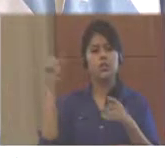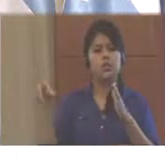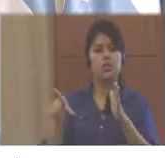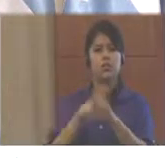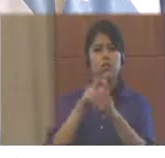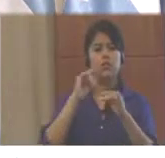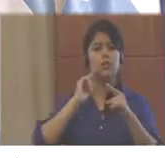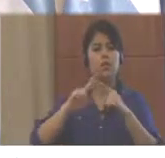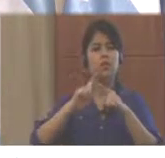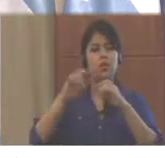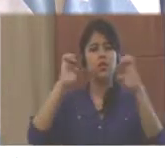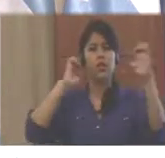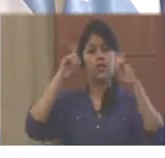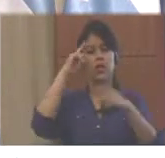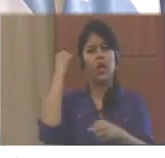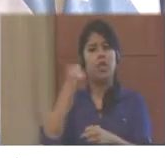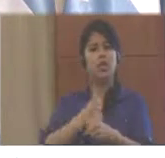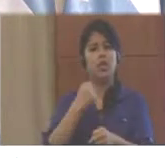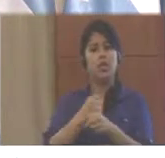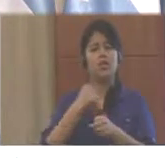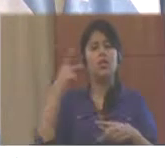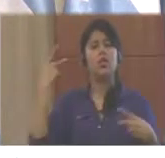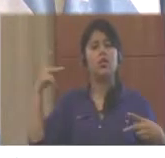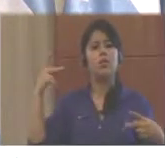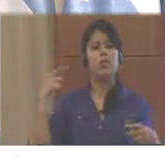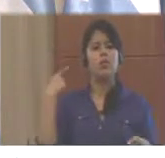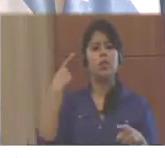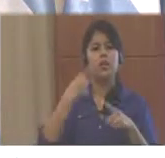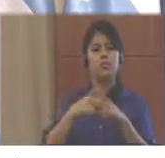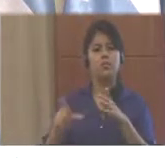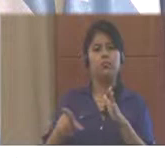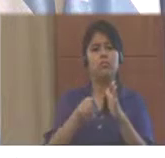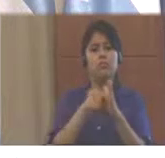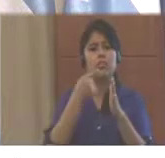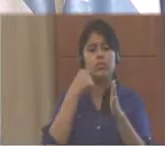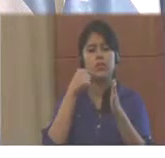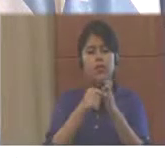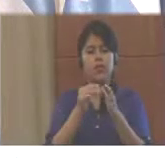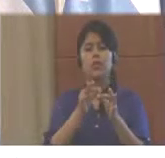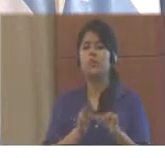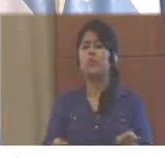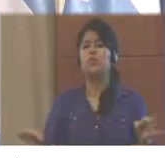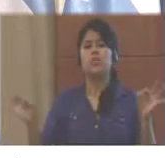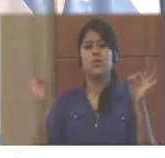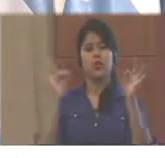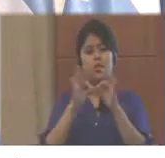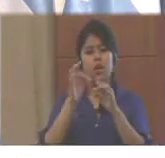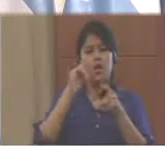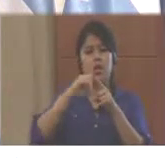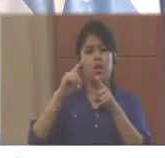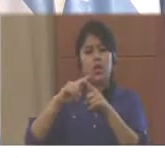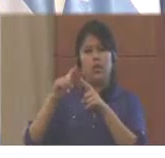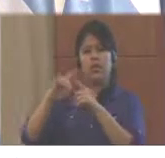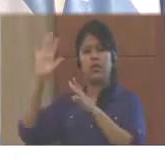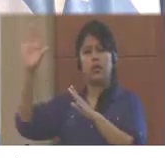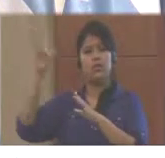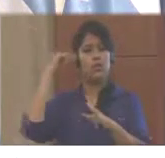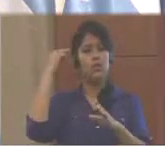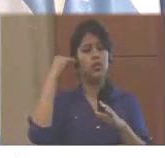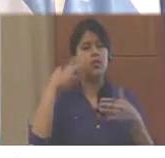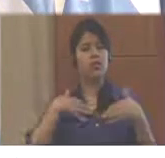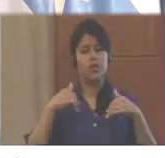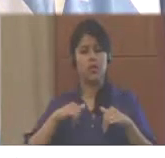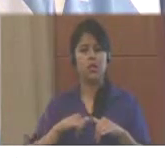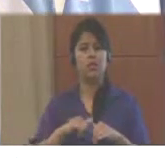on legislation and policy has been advanced in several participating states and remains a priority for action in others. Based